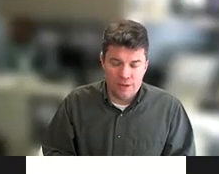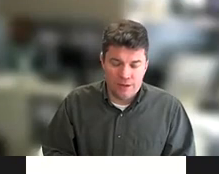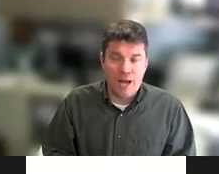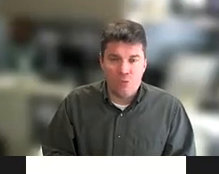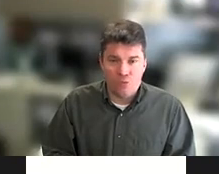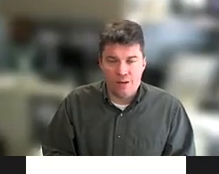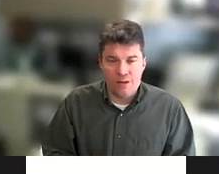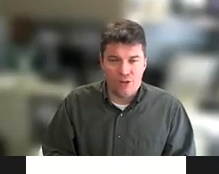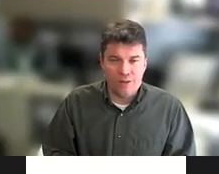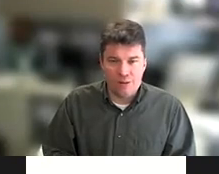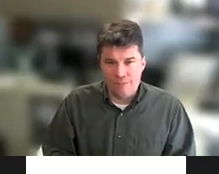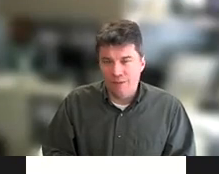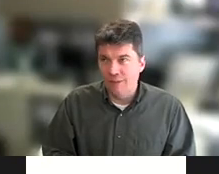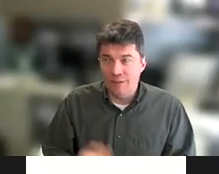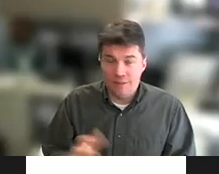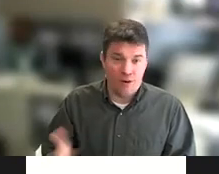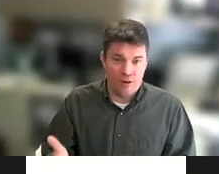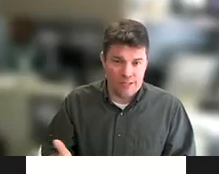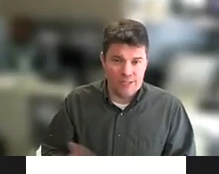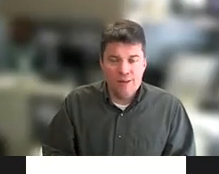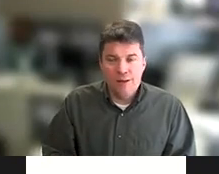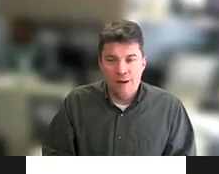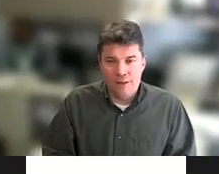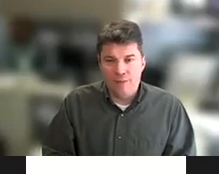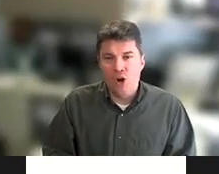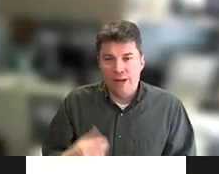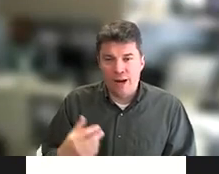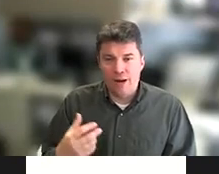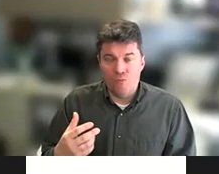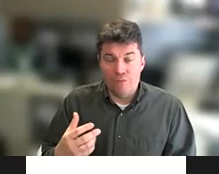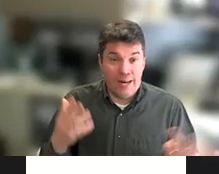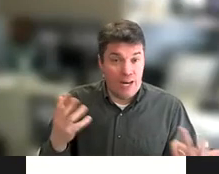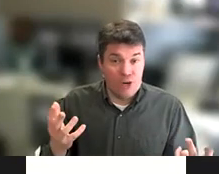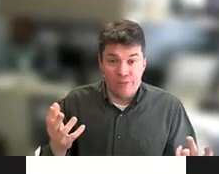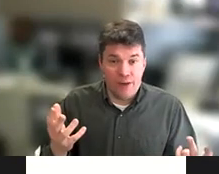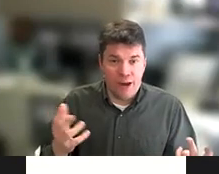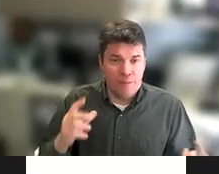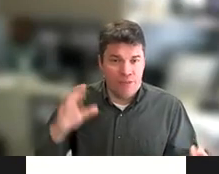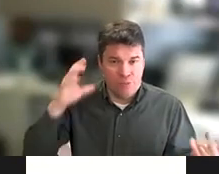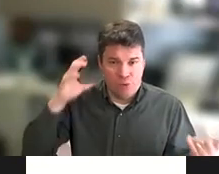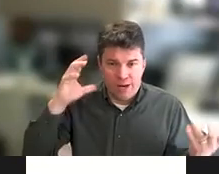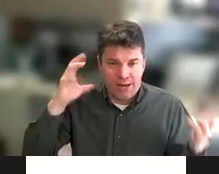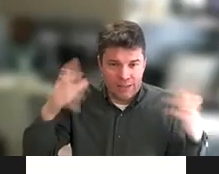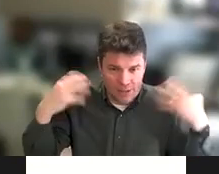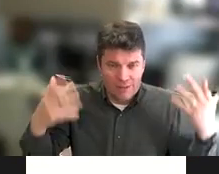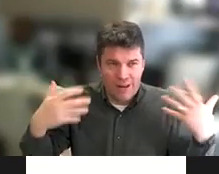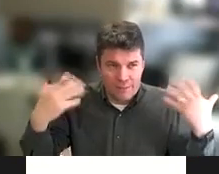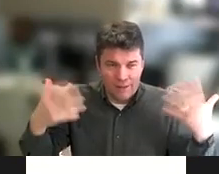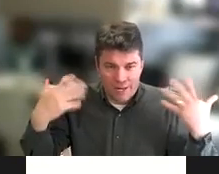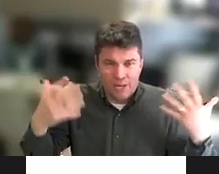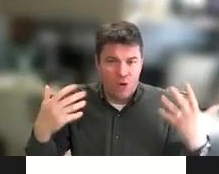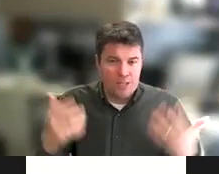with the sound recognition difficulties. They have a hard time. They can hear just fine, but their brain has